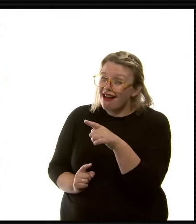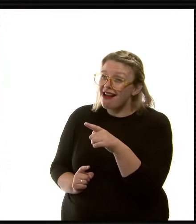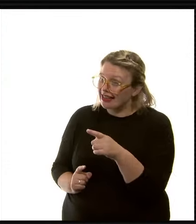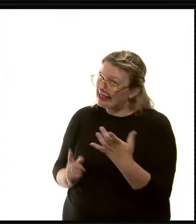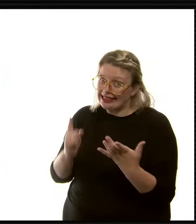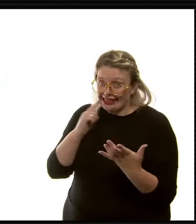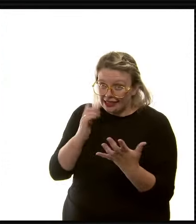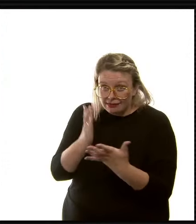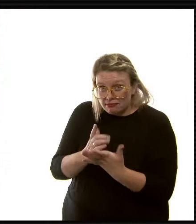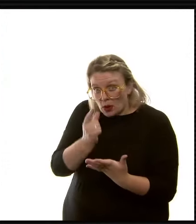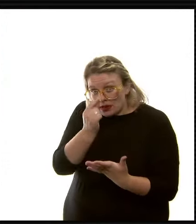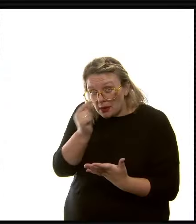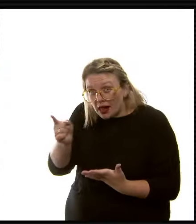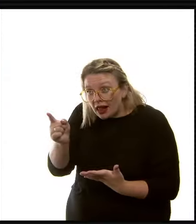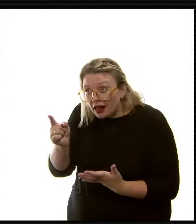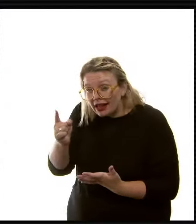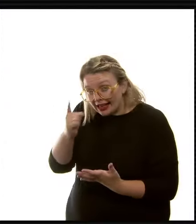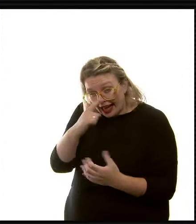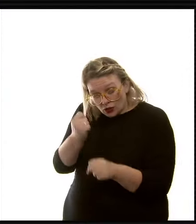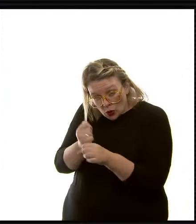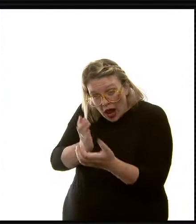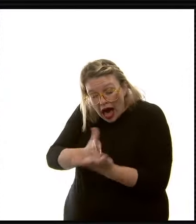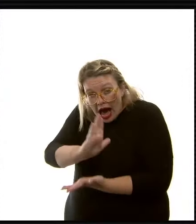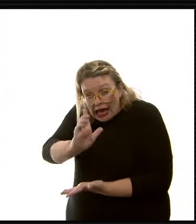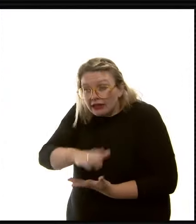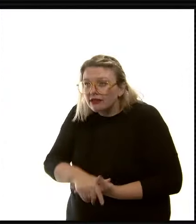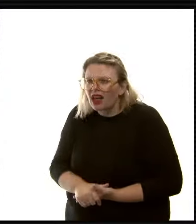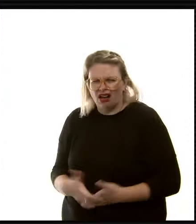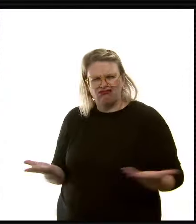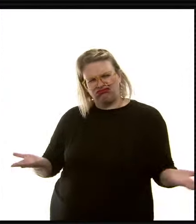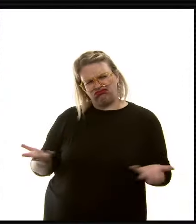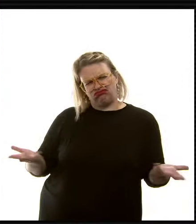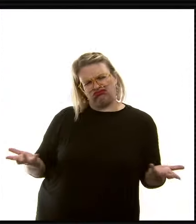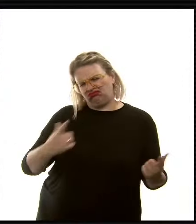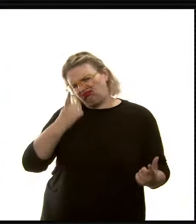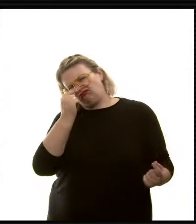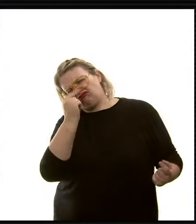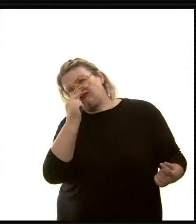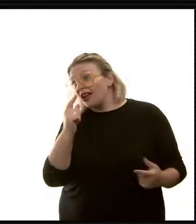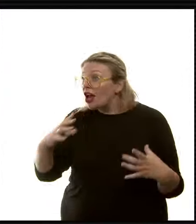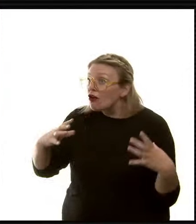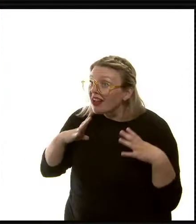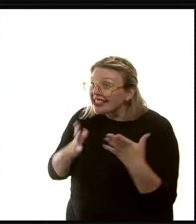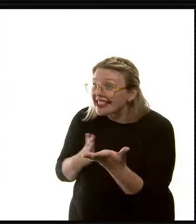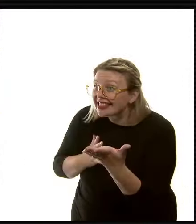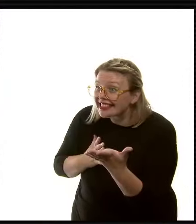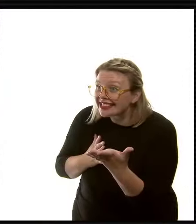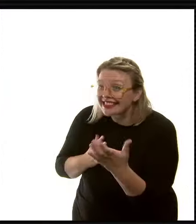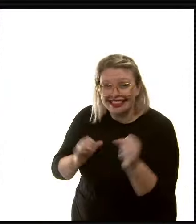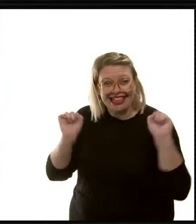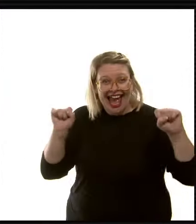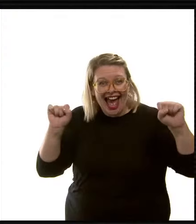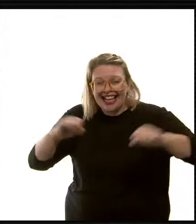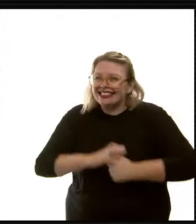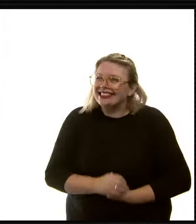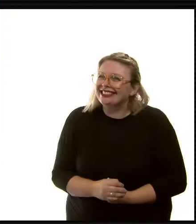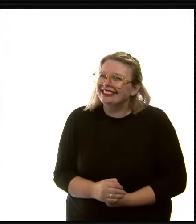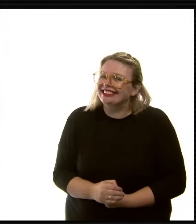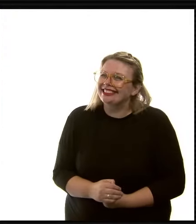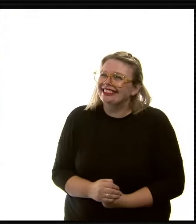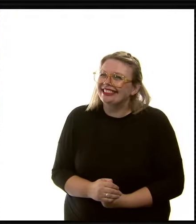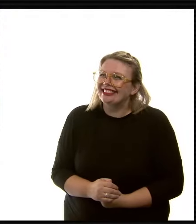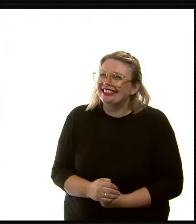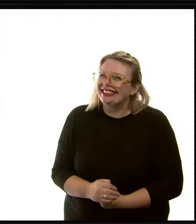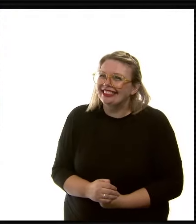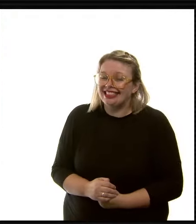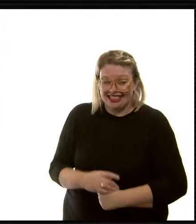possible, but are you used to doing it live? Of course! Are you ready? Yes! All right, okay. Well, let's bring on